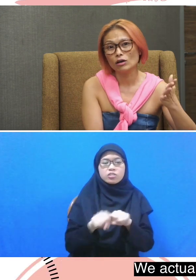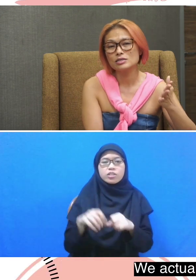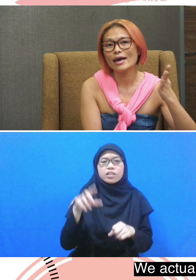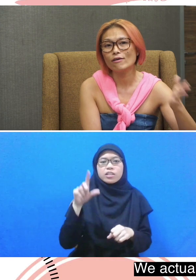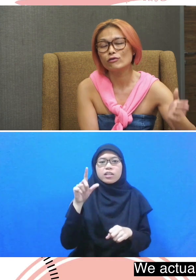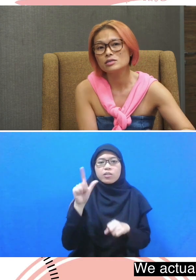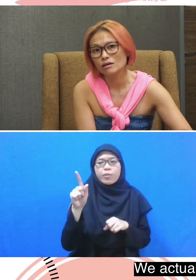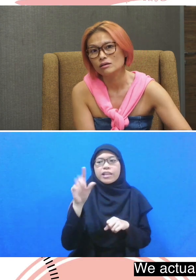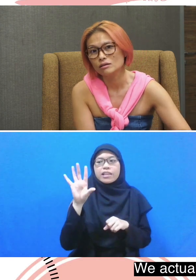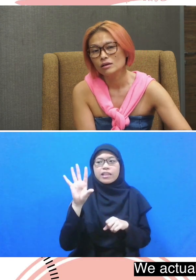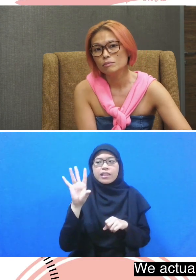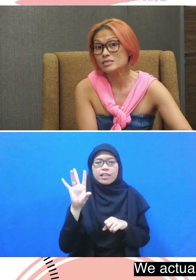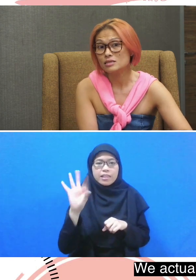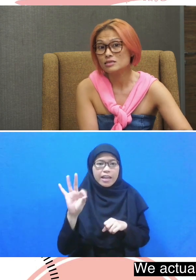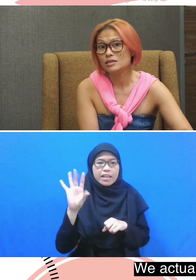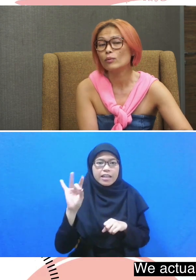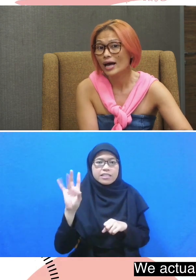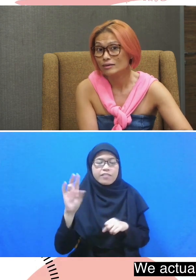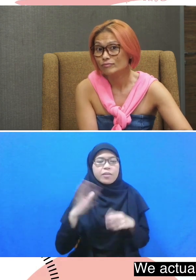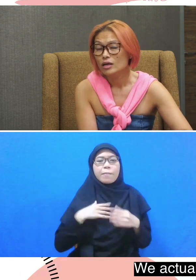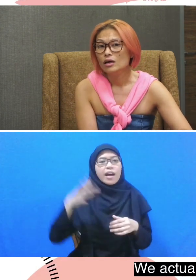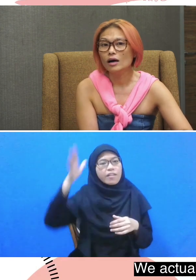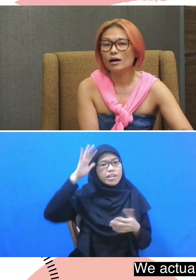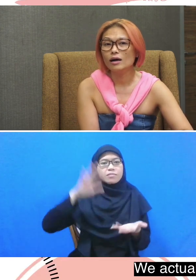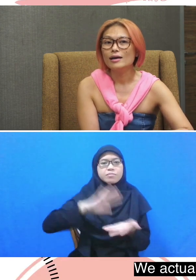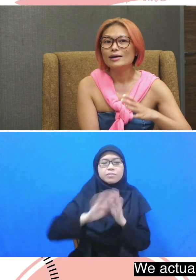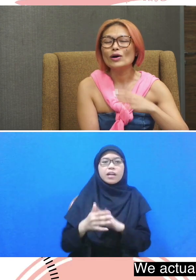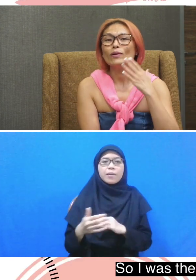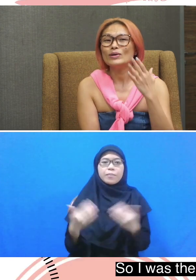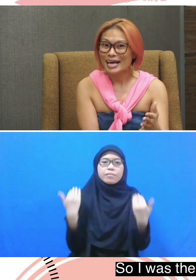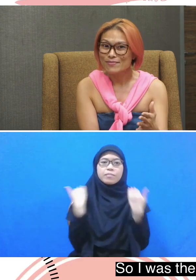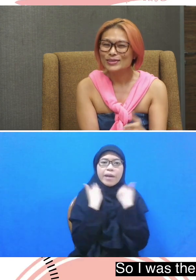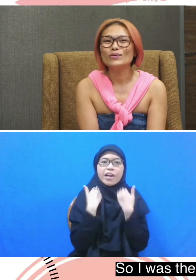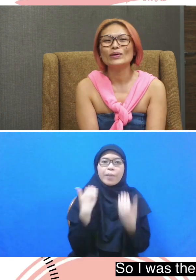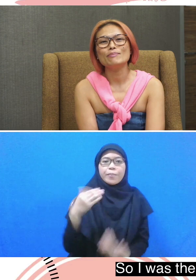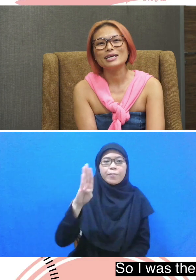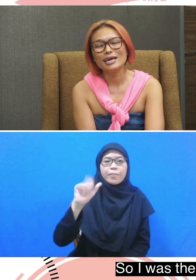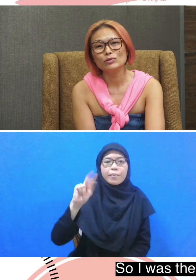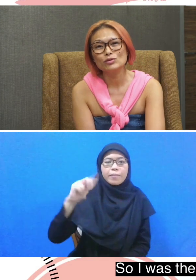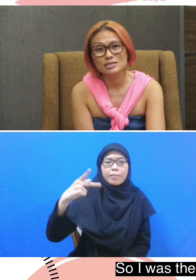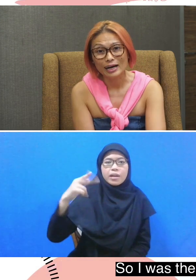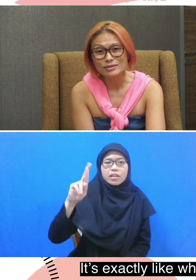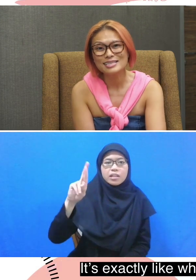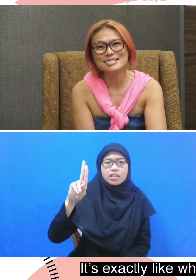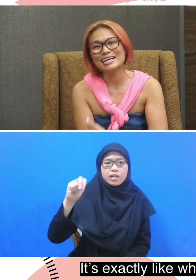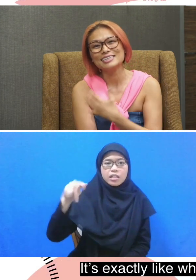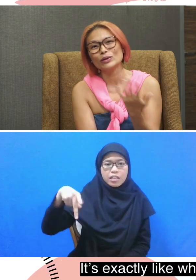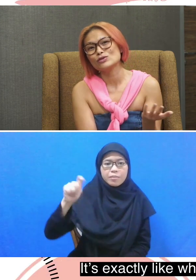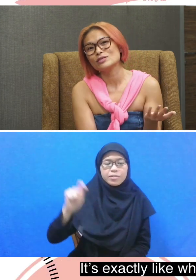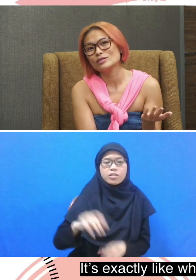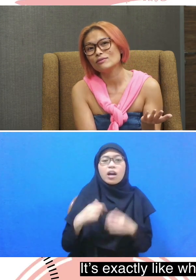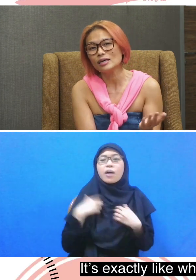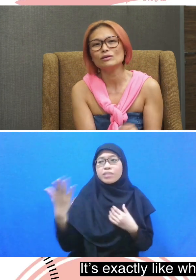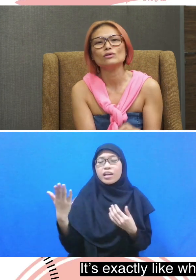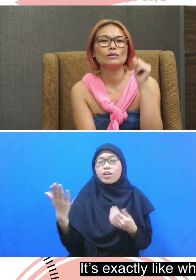actually lost every single business that we had. So I was there when the banks came to seize the house. It's exactly like what you